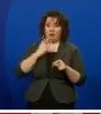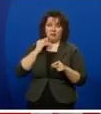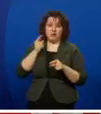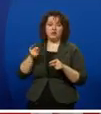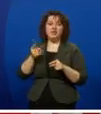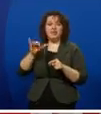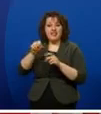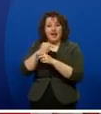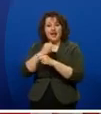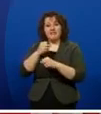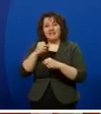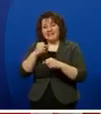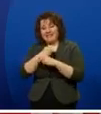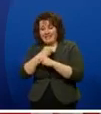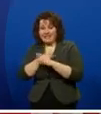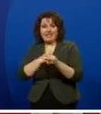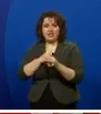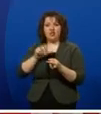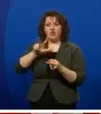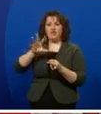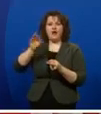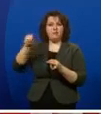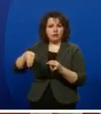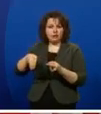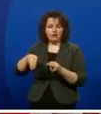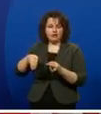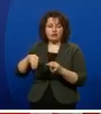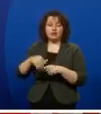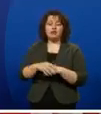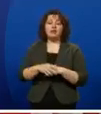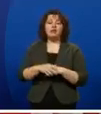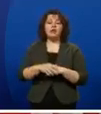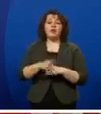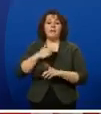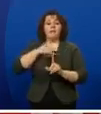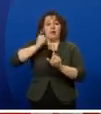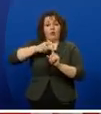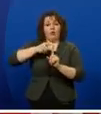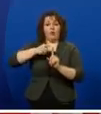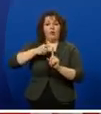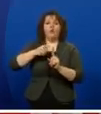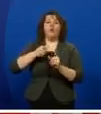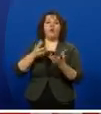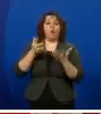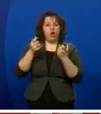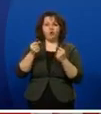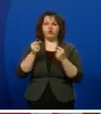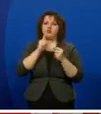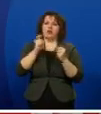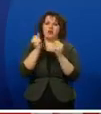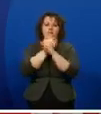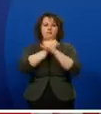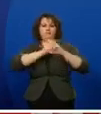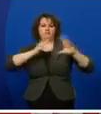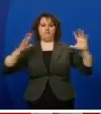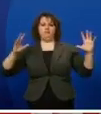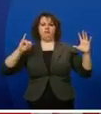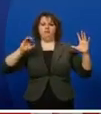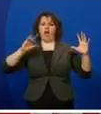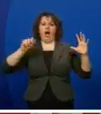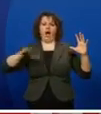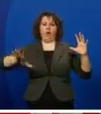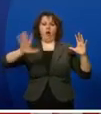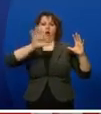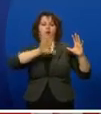to 35%. One of my goals with this task force is to take an expansive view of Iowa's child care